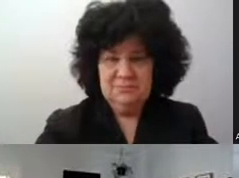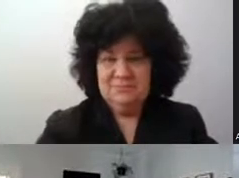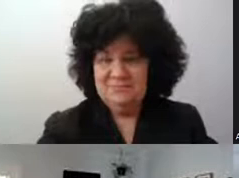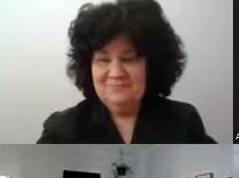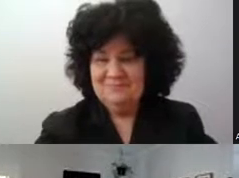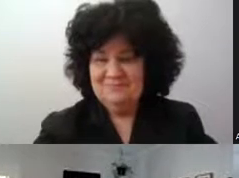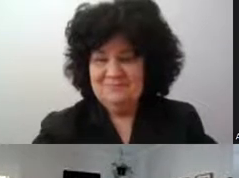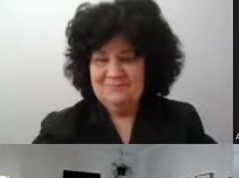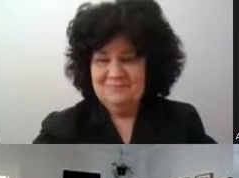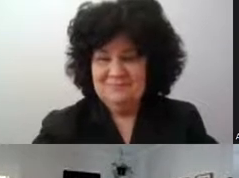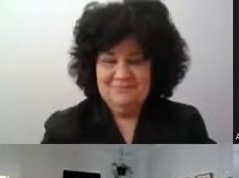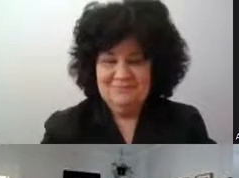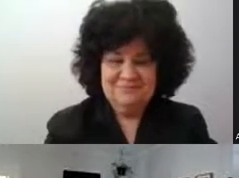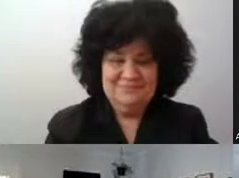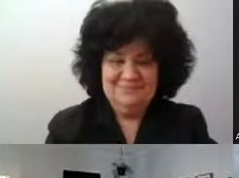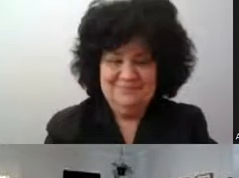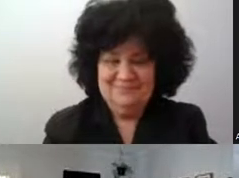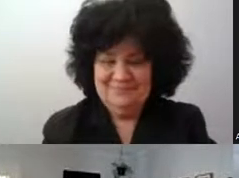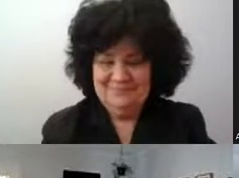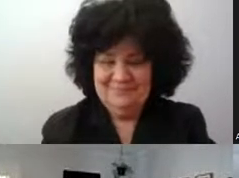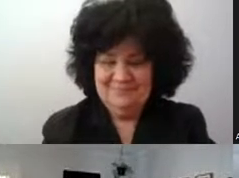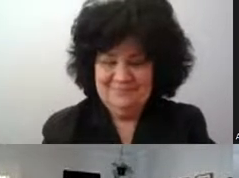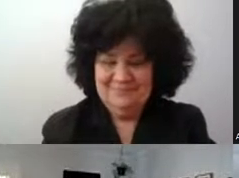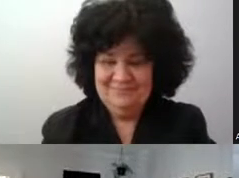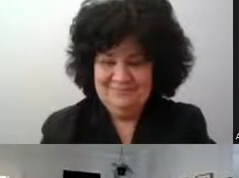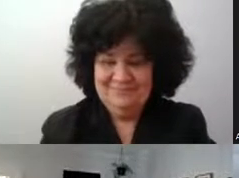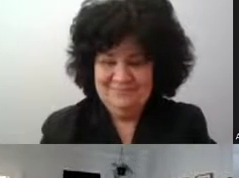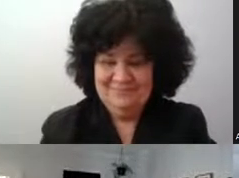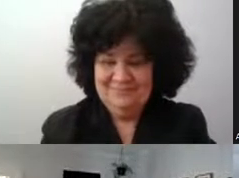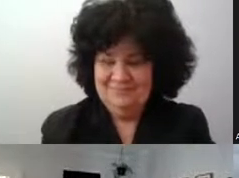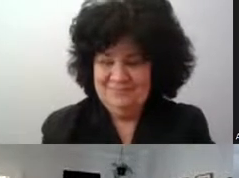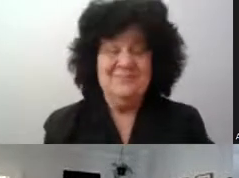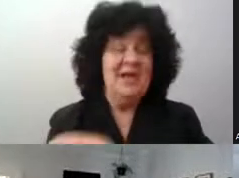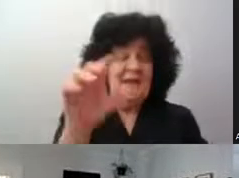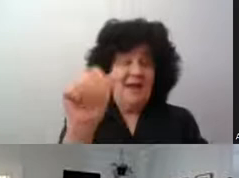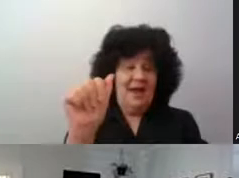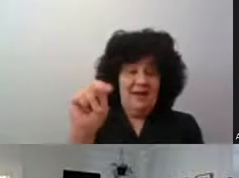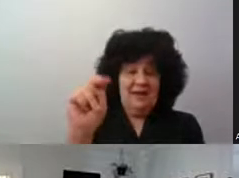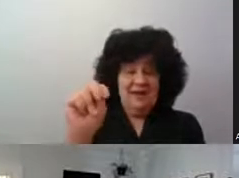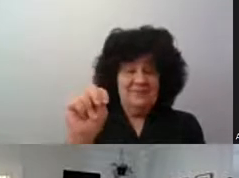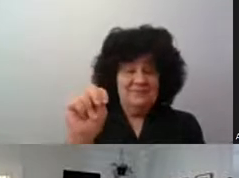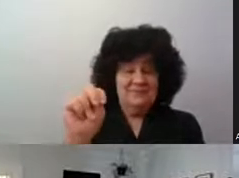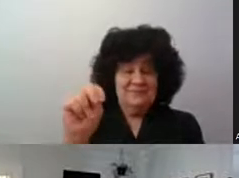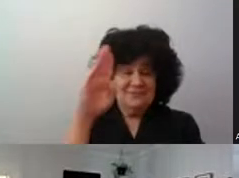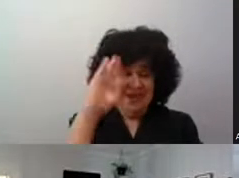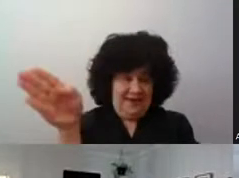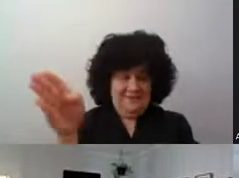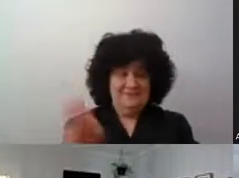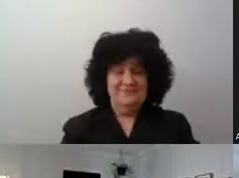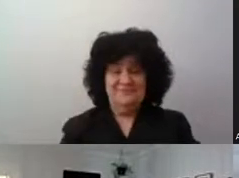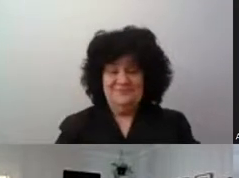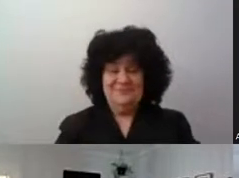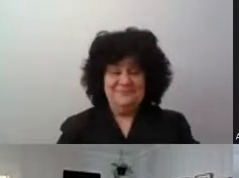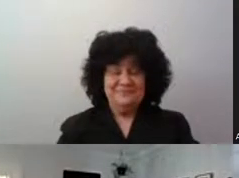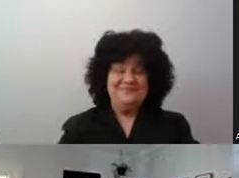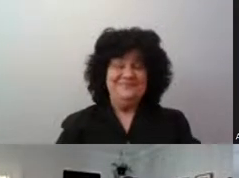Present. Okay. Anne. Present. Yeah, hello, Anne. Glad you were able to get in. Hi, right.